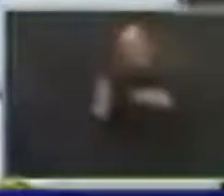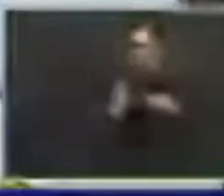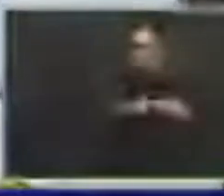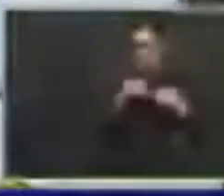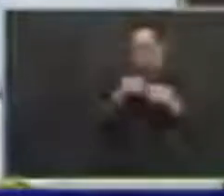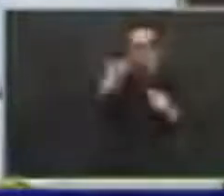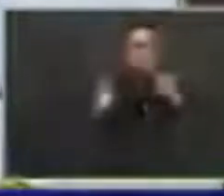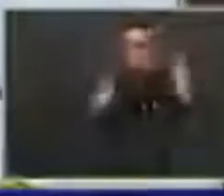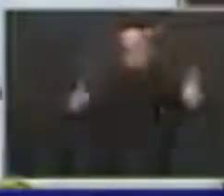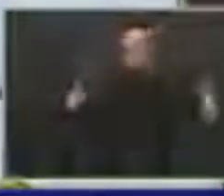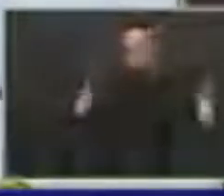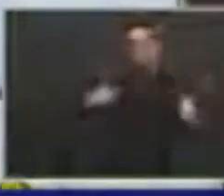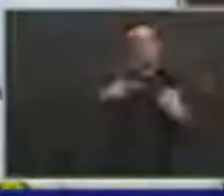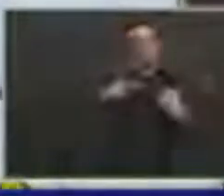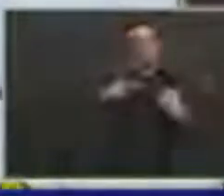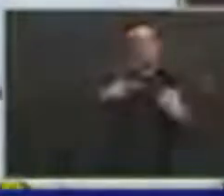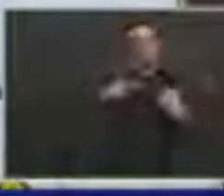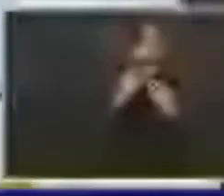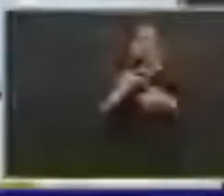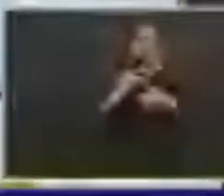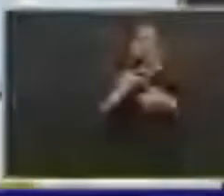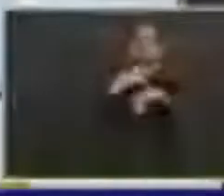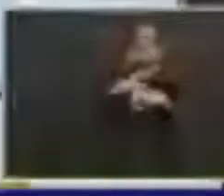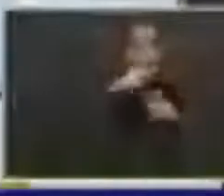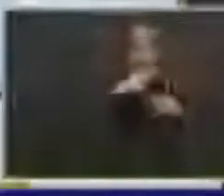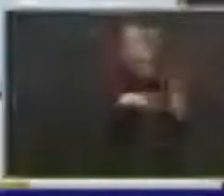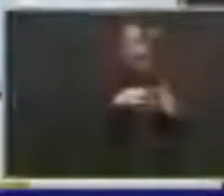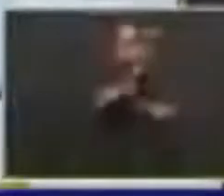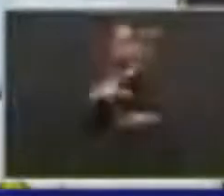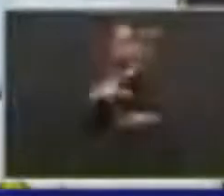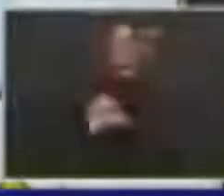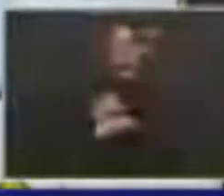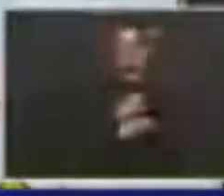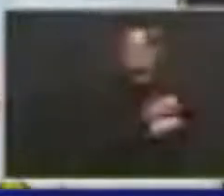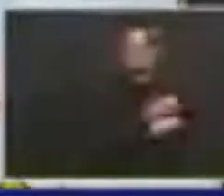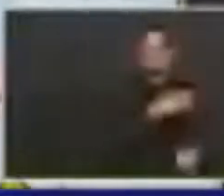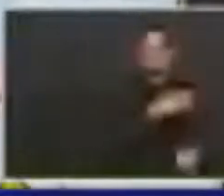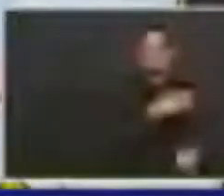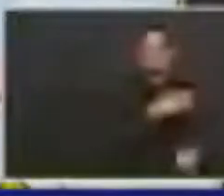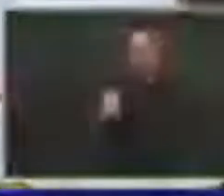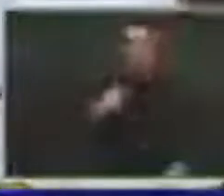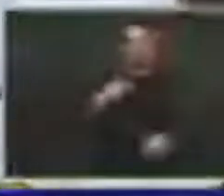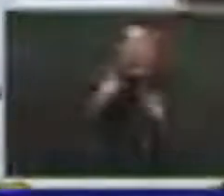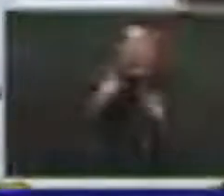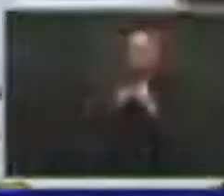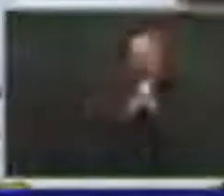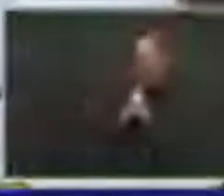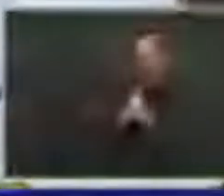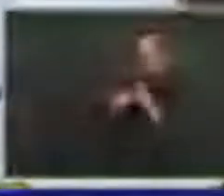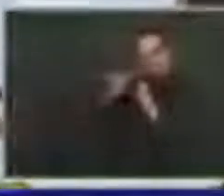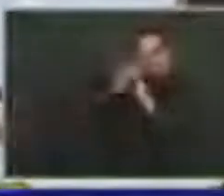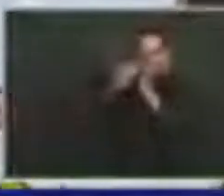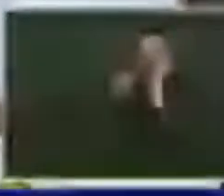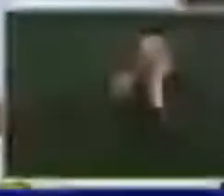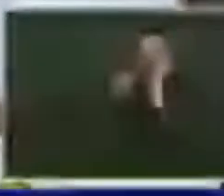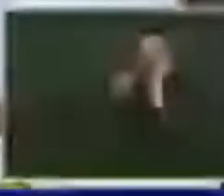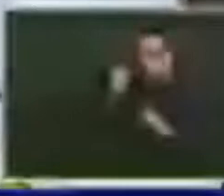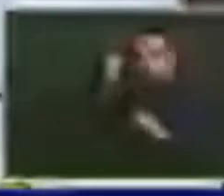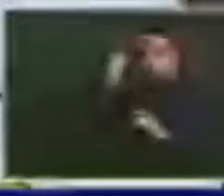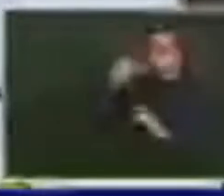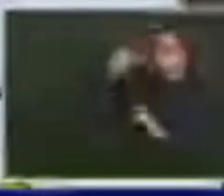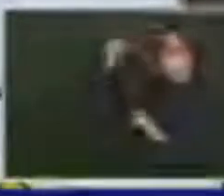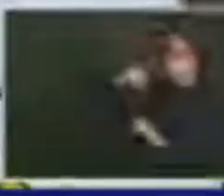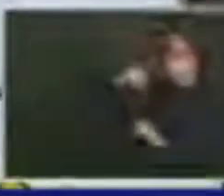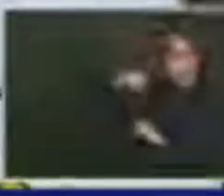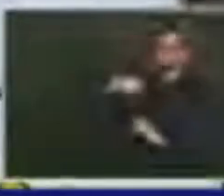like self-scheduling. So I would encourage you to go with the state, get the word out, people, because this is happening. These private guys are